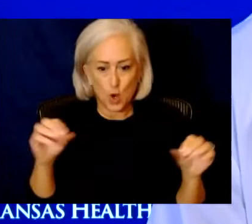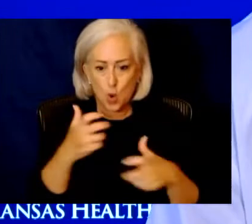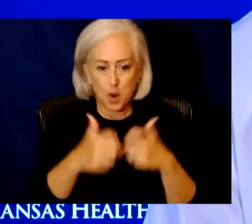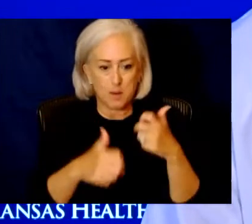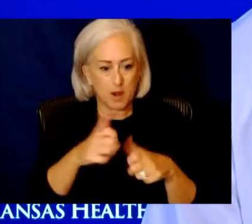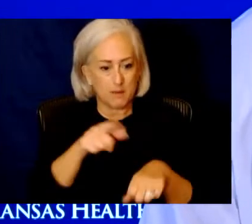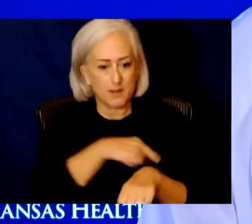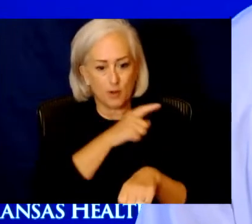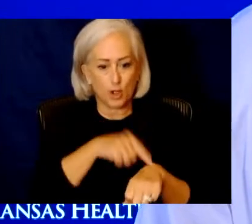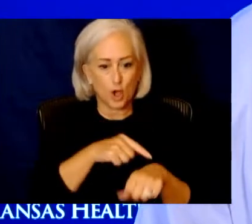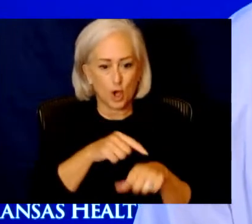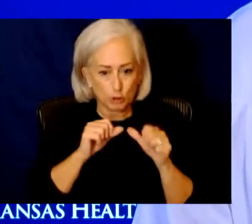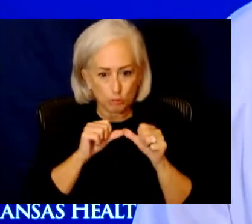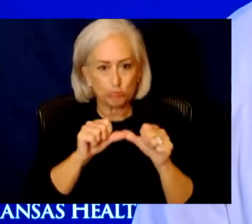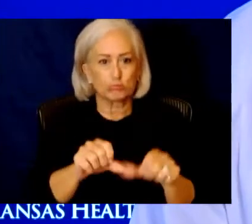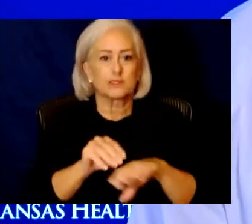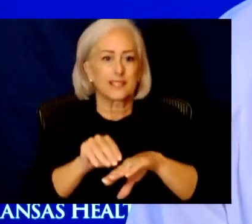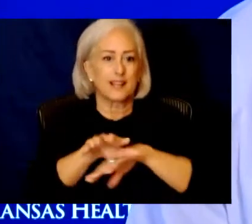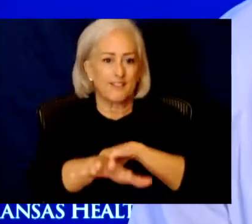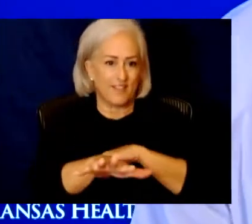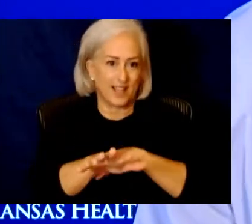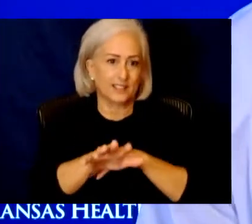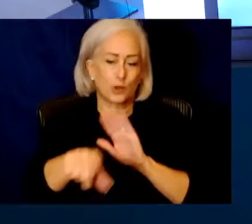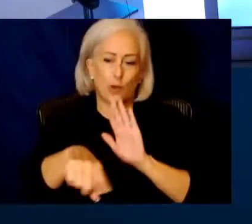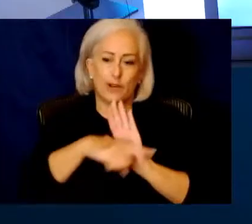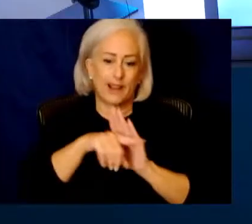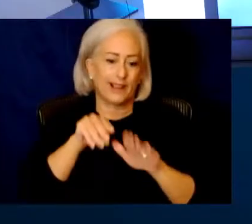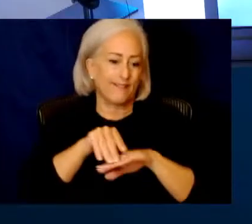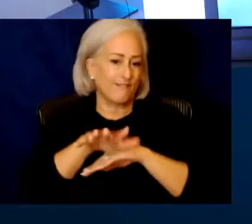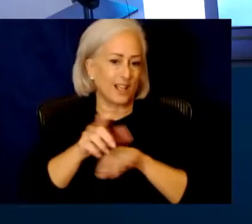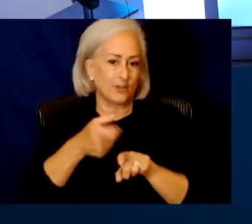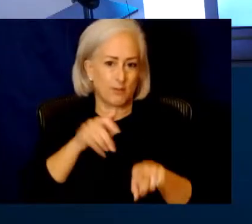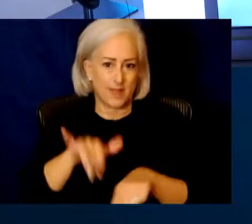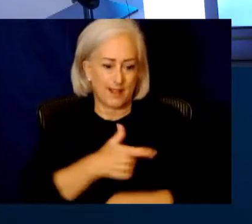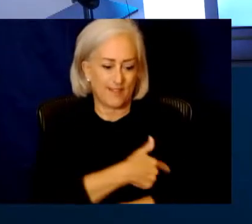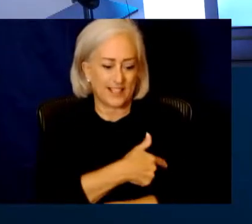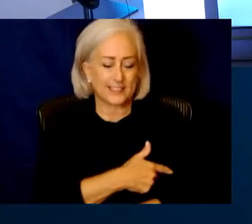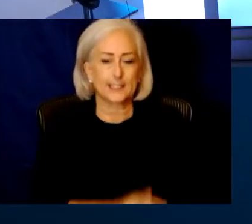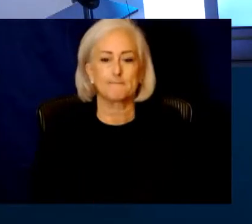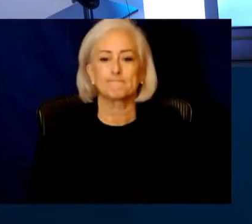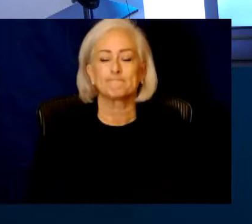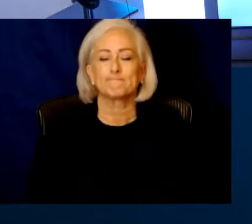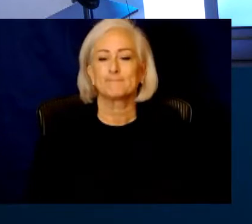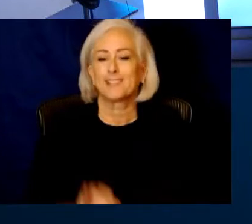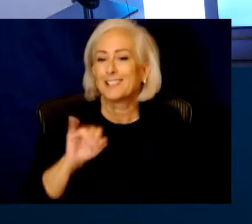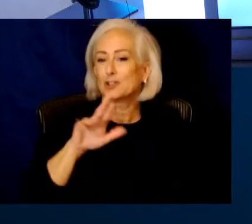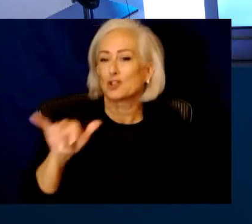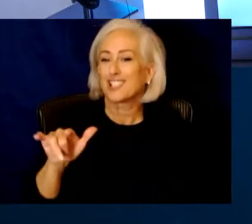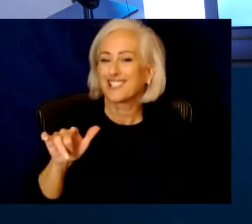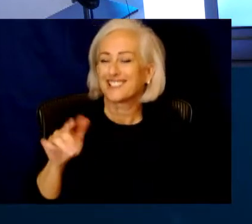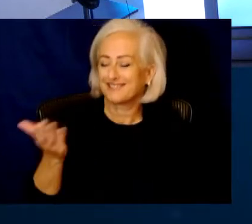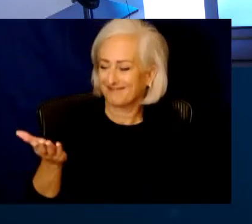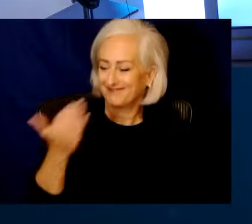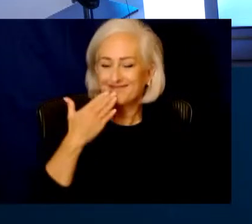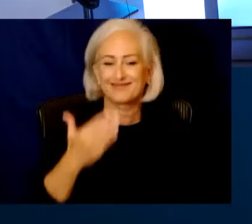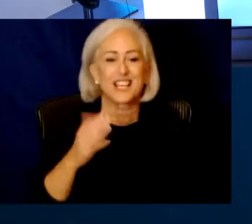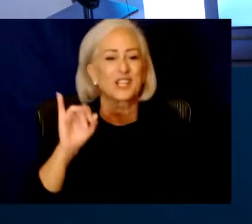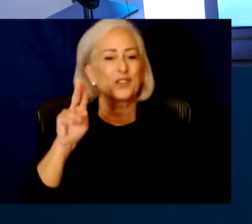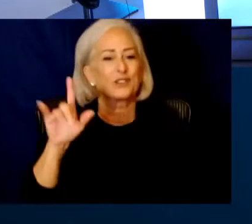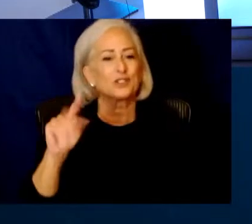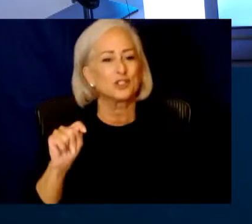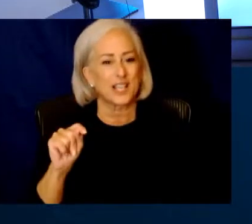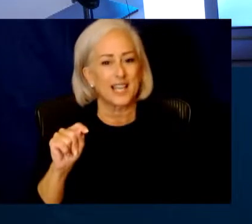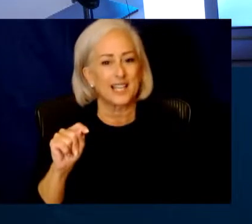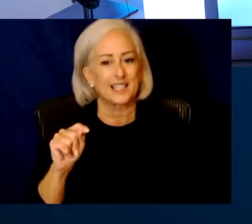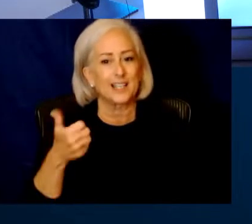side effects, adverse events of those vaccines. Jill, we're back to you. All right, thank you. Janet is a transplant patient,